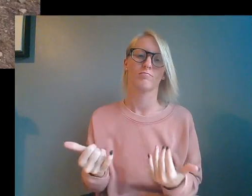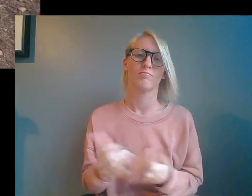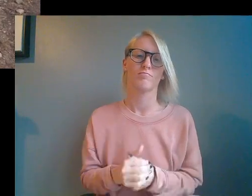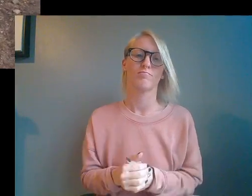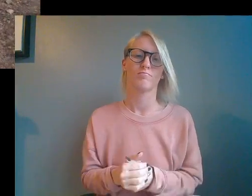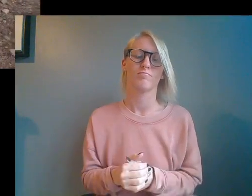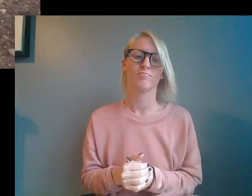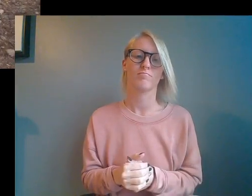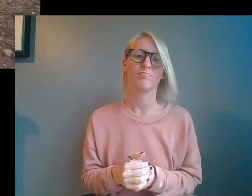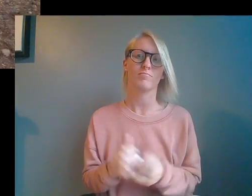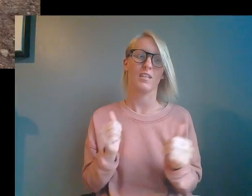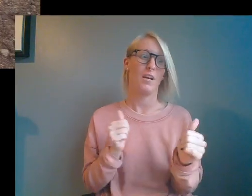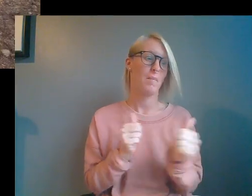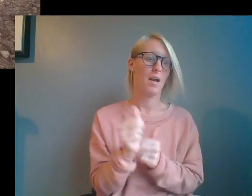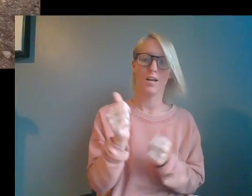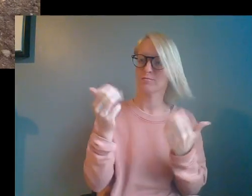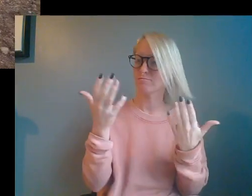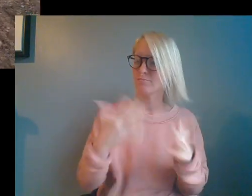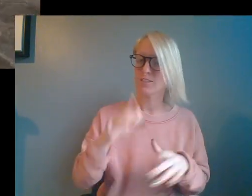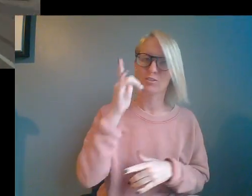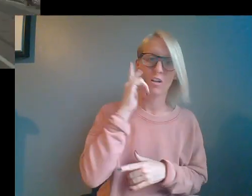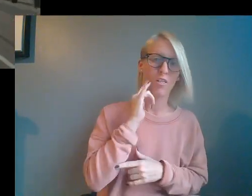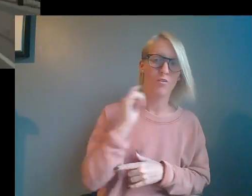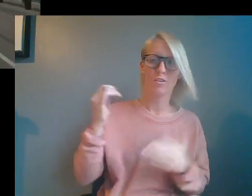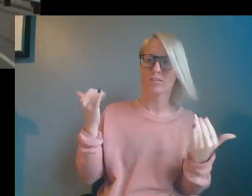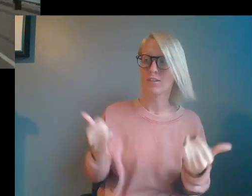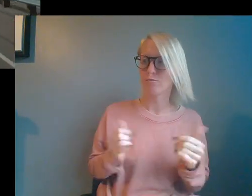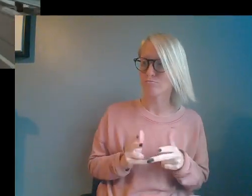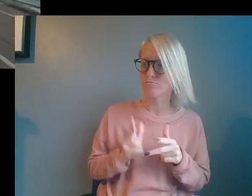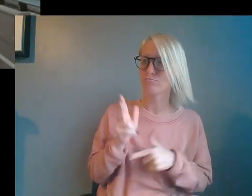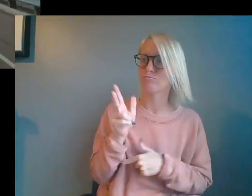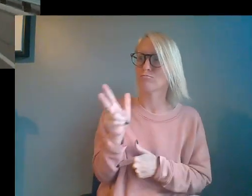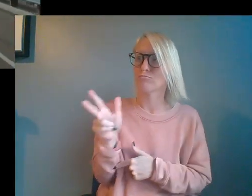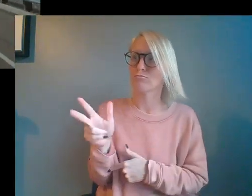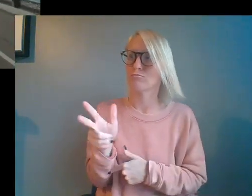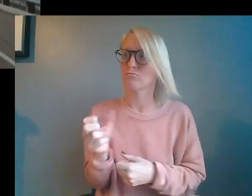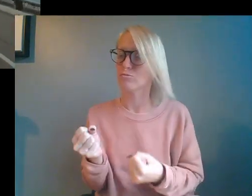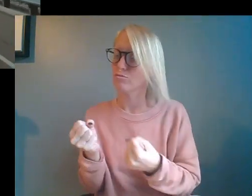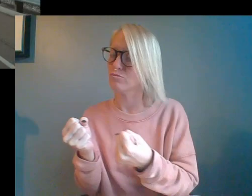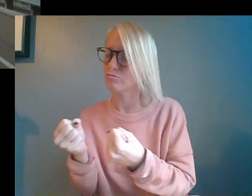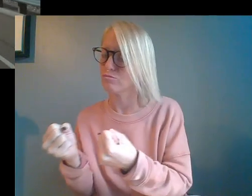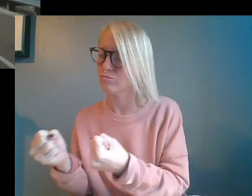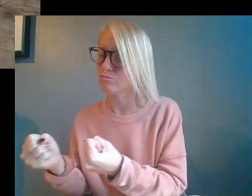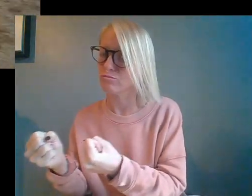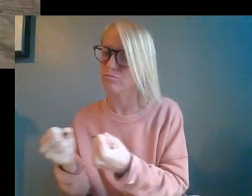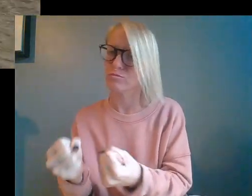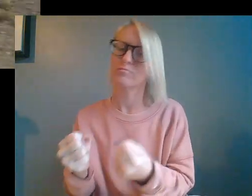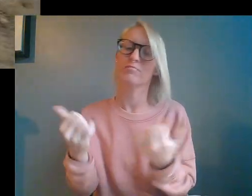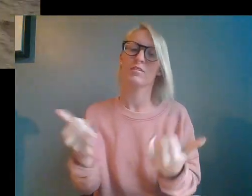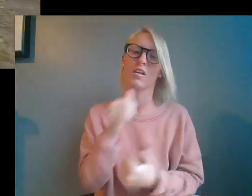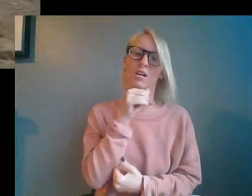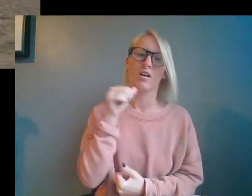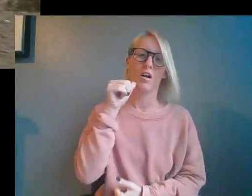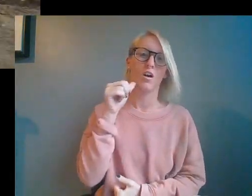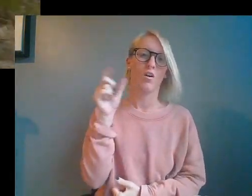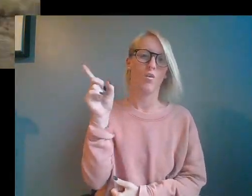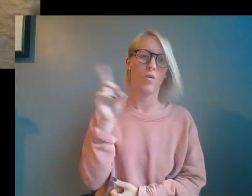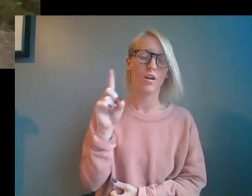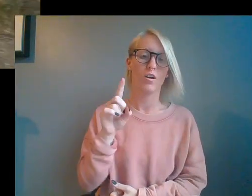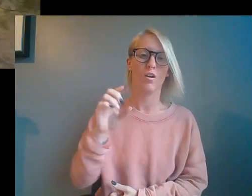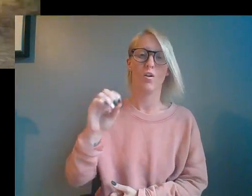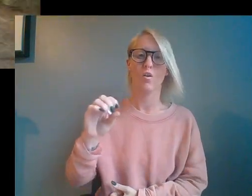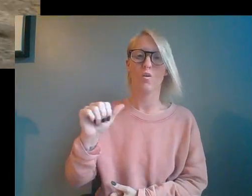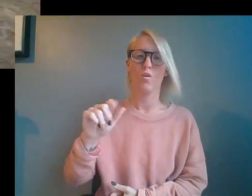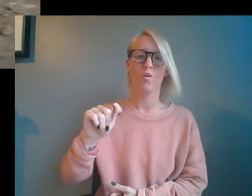passed California and we're entering into Arizona. From the state line, you'll get off immediately on Oatman Highway, and you'll start